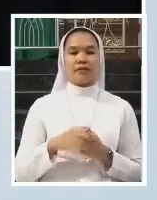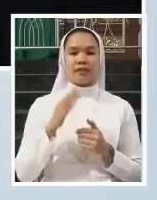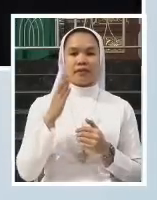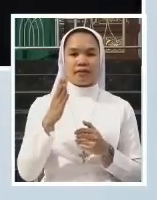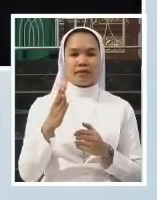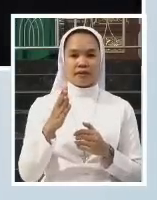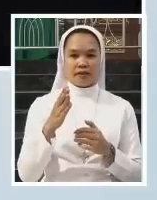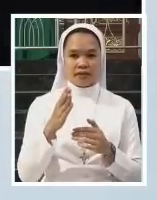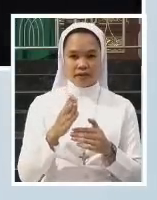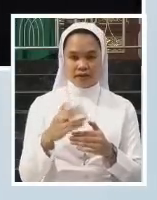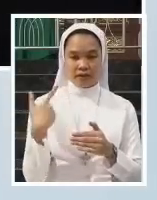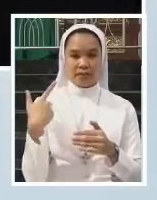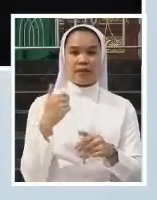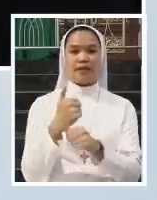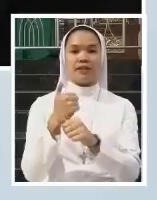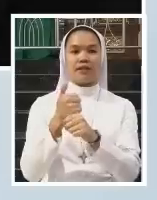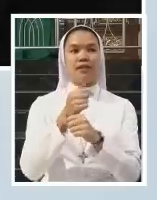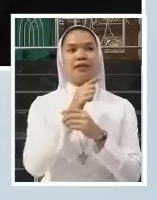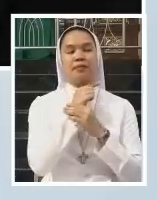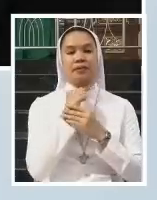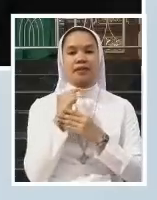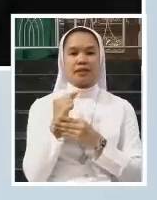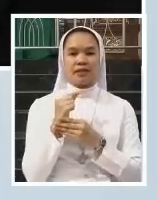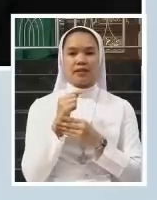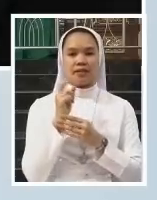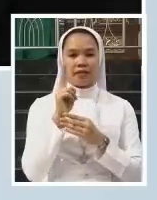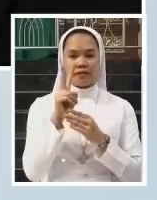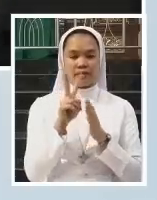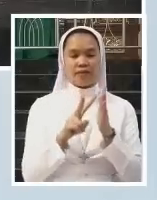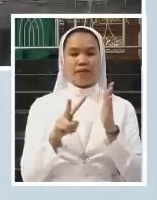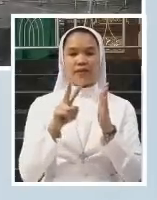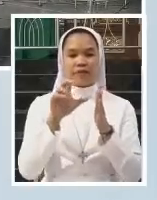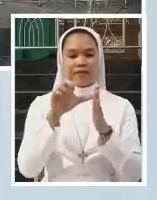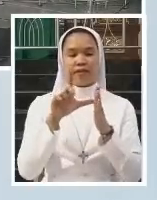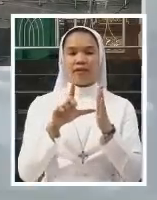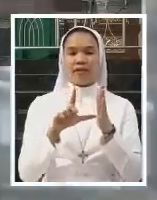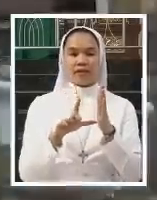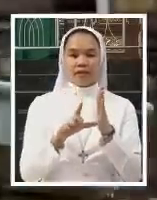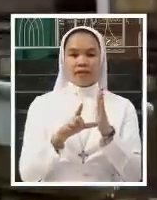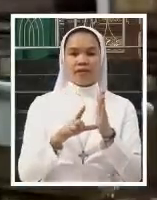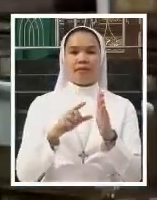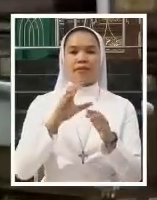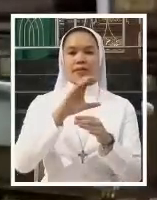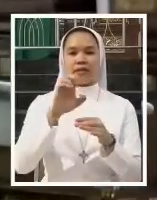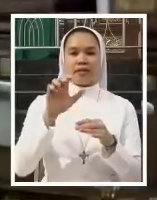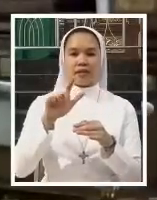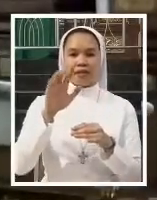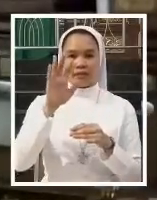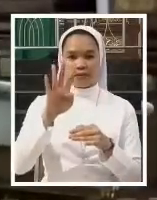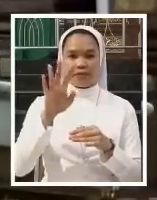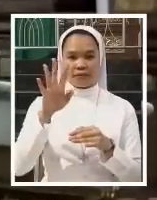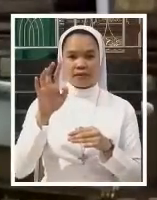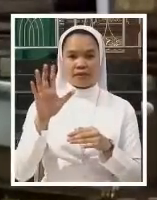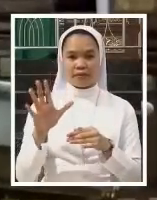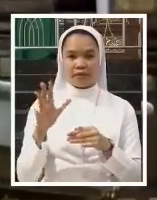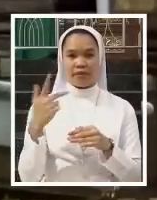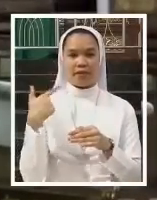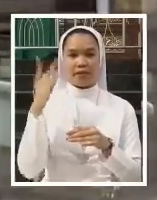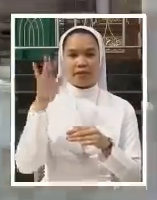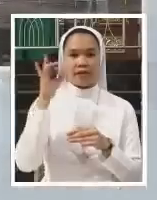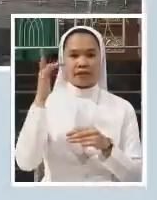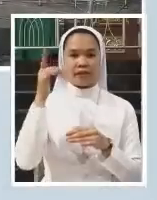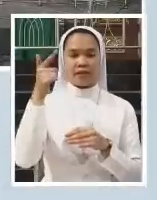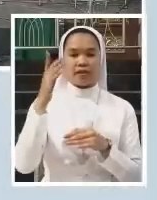Appointment, Parochial Vicar. By virtue of the faculty vested in me by Canon 545, I, by the grace of